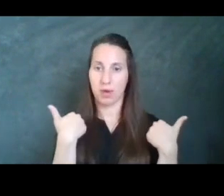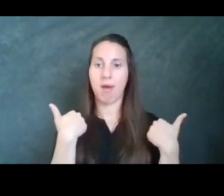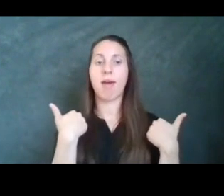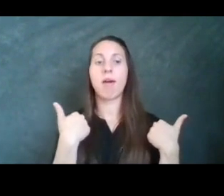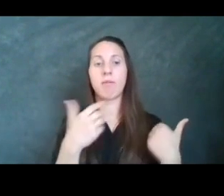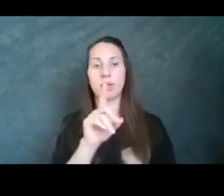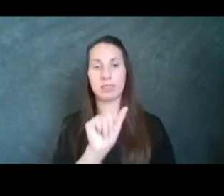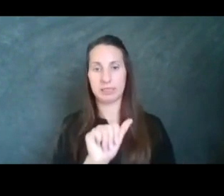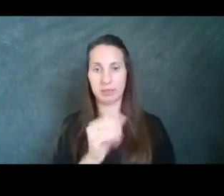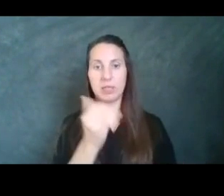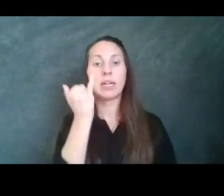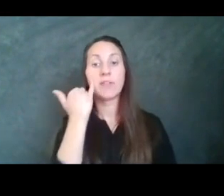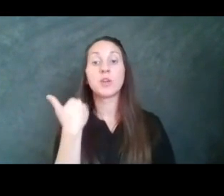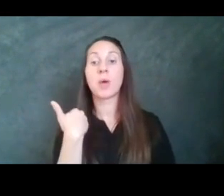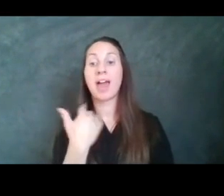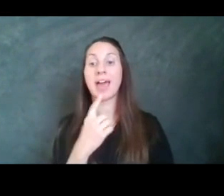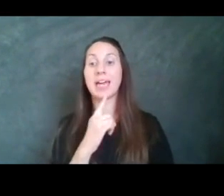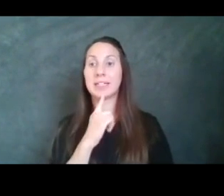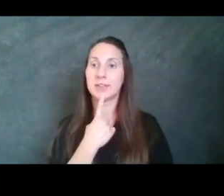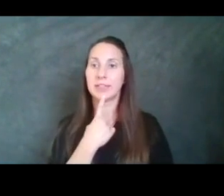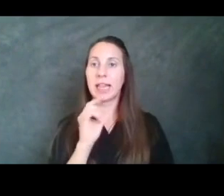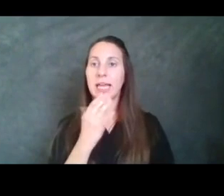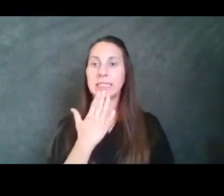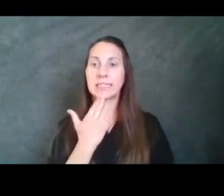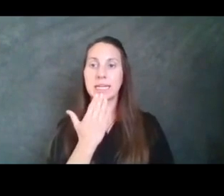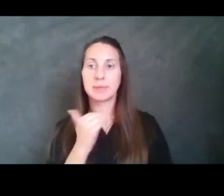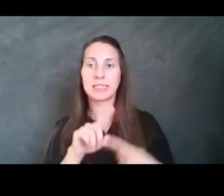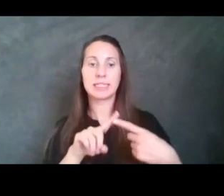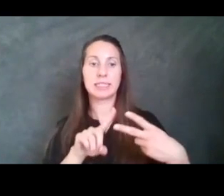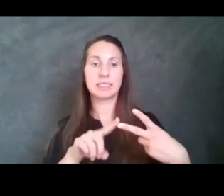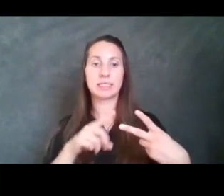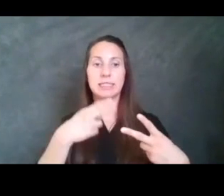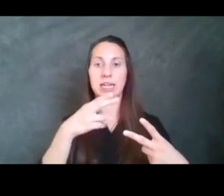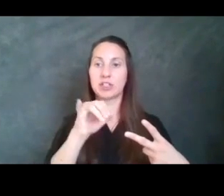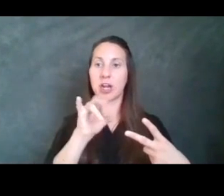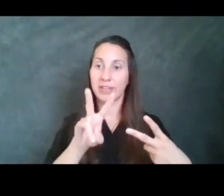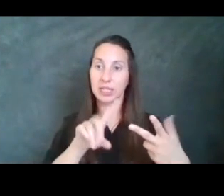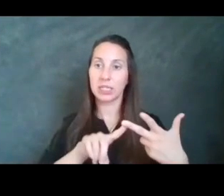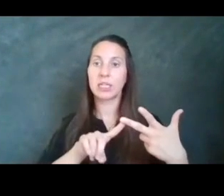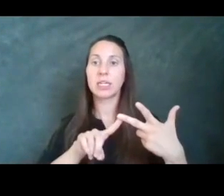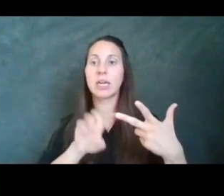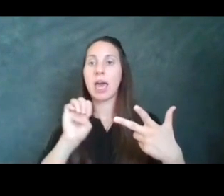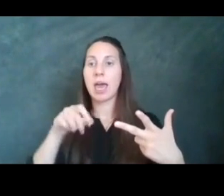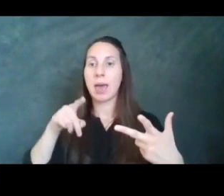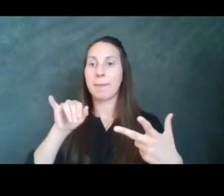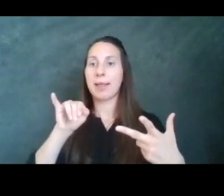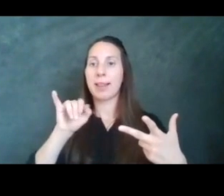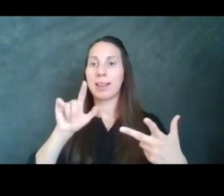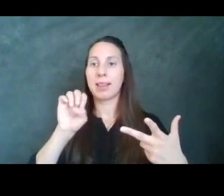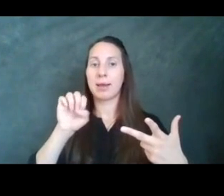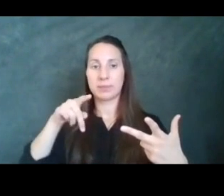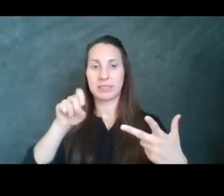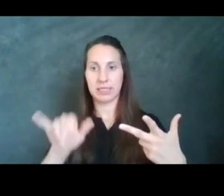you have something such as diabetes, HIV, epilepsy. Next slide.